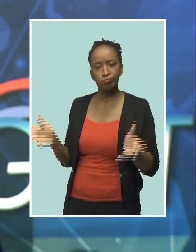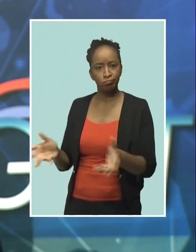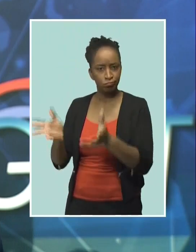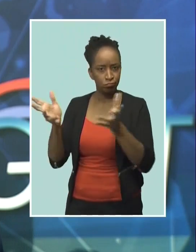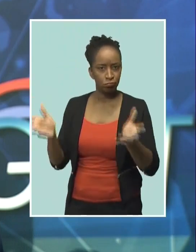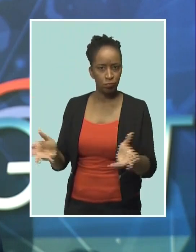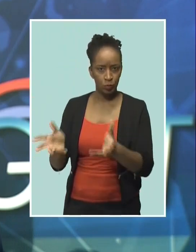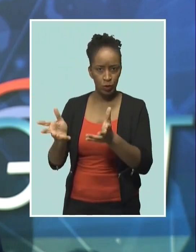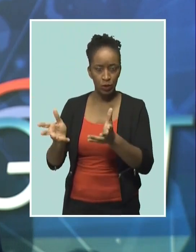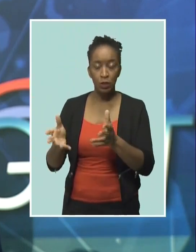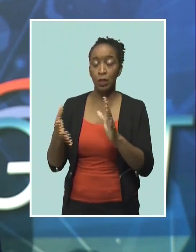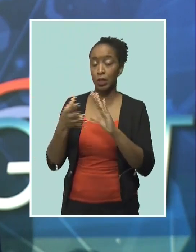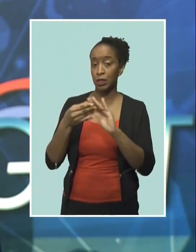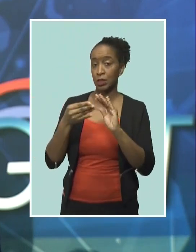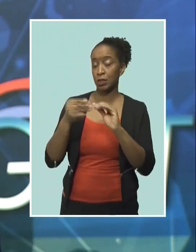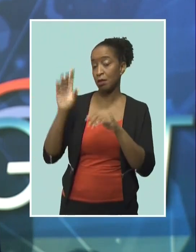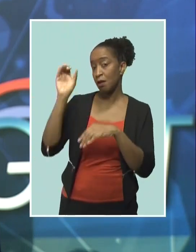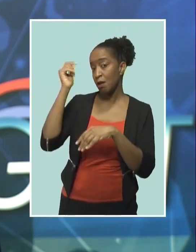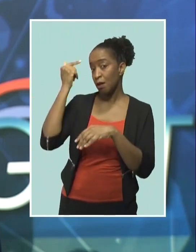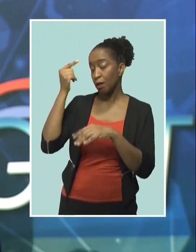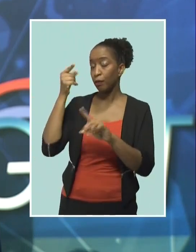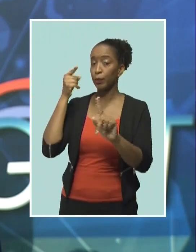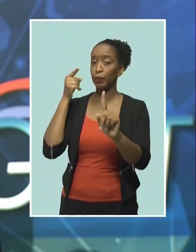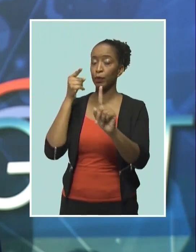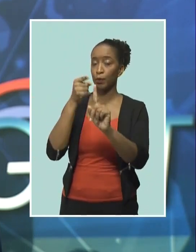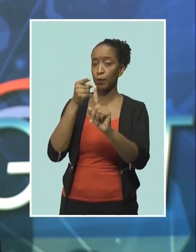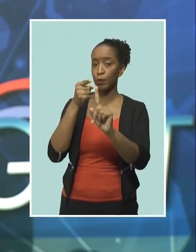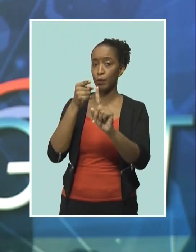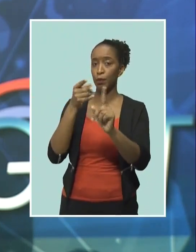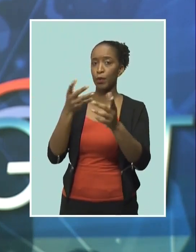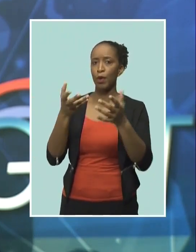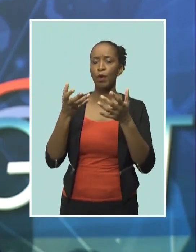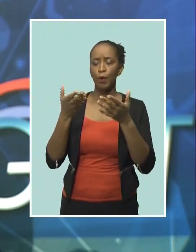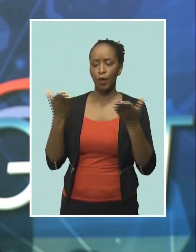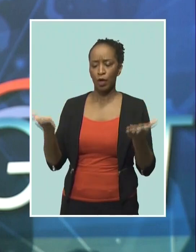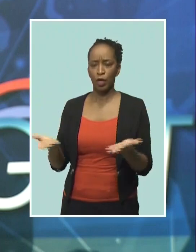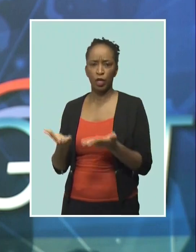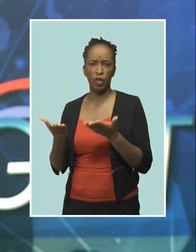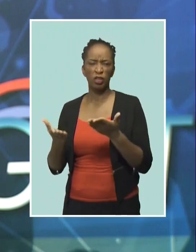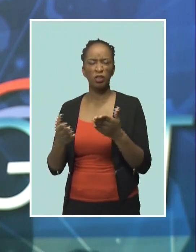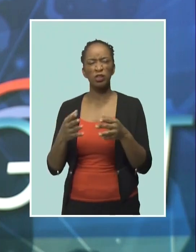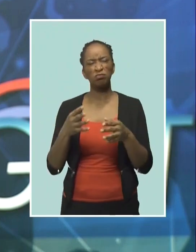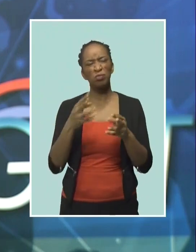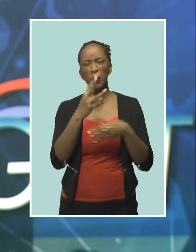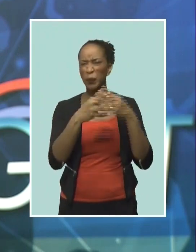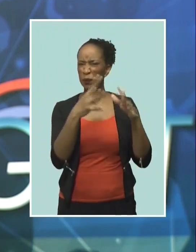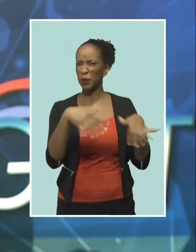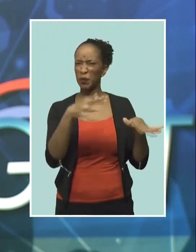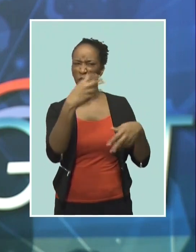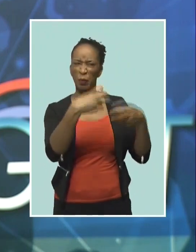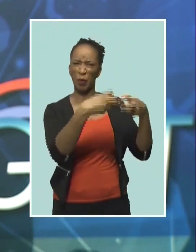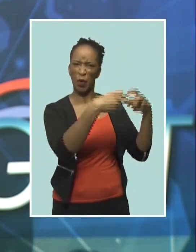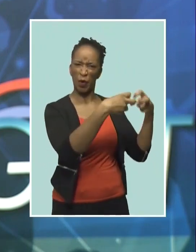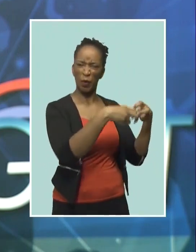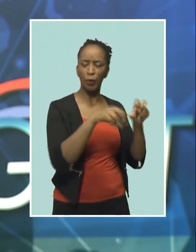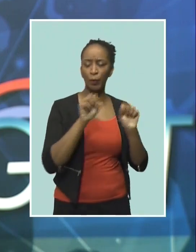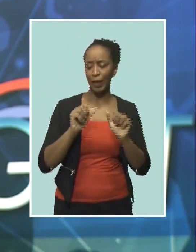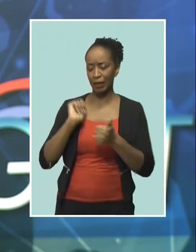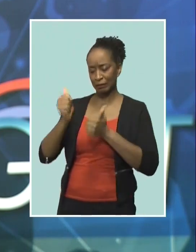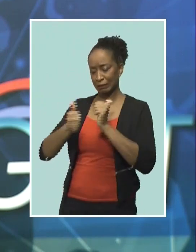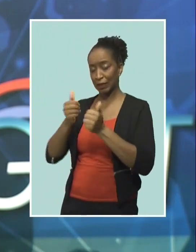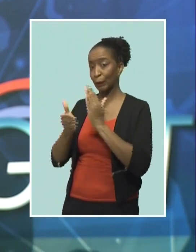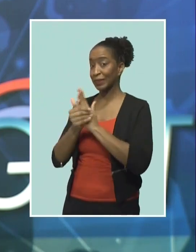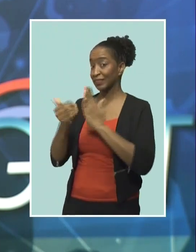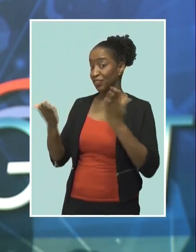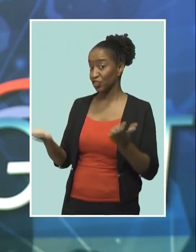is moving towards making Barbados a hub for global solutions. He was speaking during the Foundation School's Speech Day and